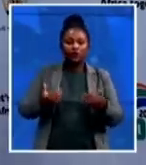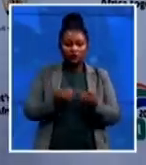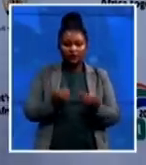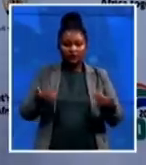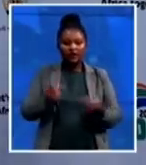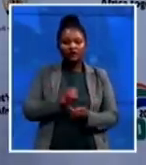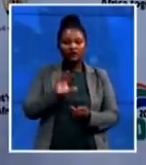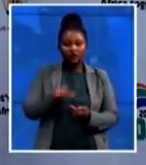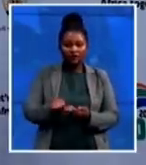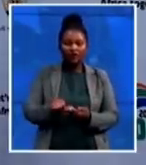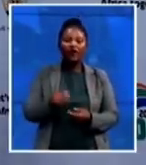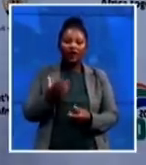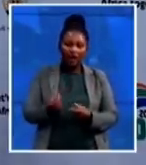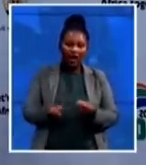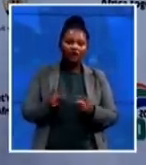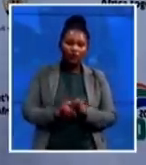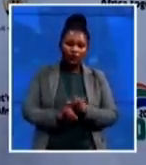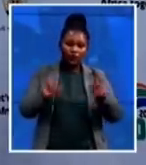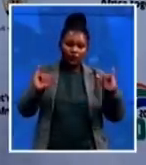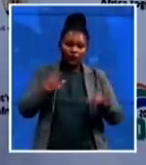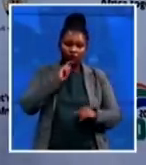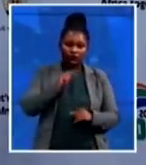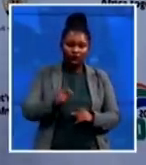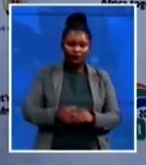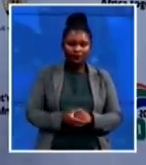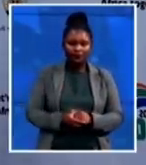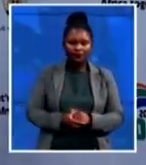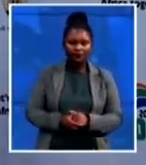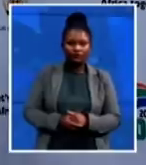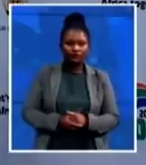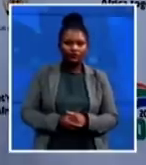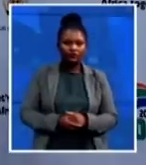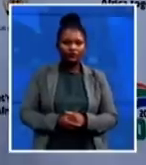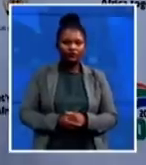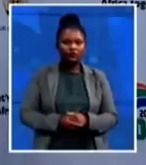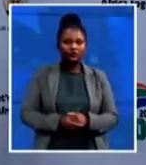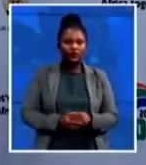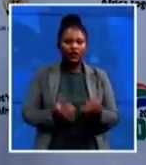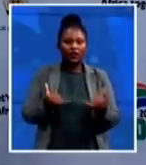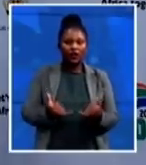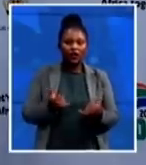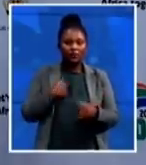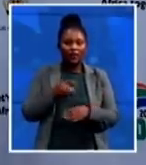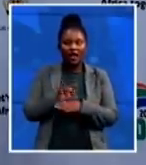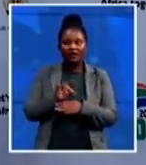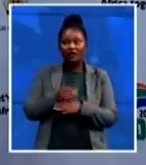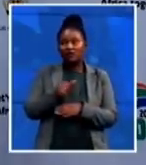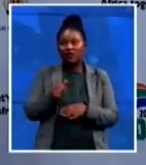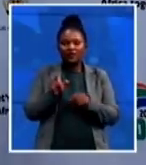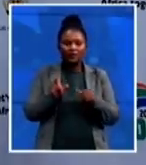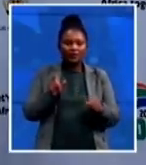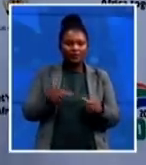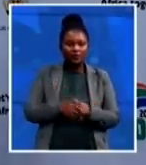the little I can say about this matter. And I would advise against other people who want to hurt people who express their